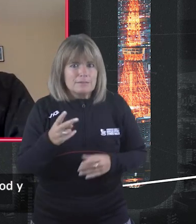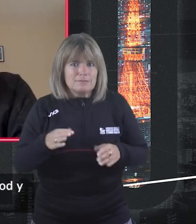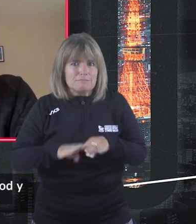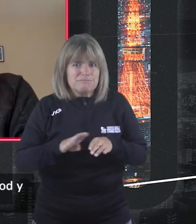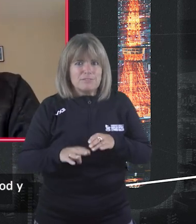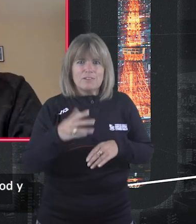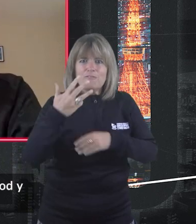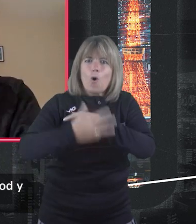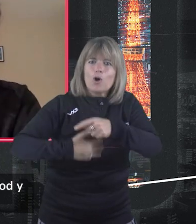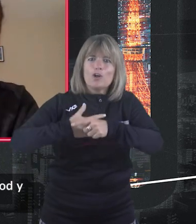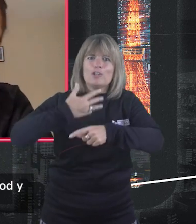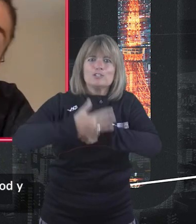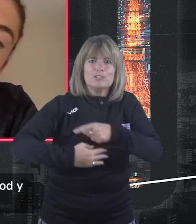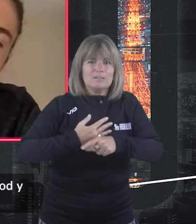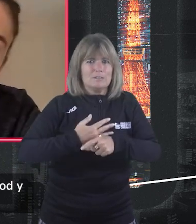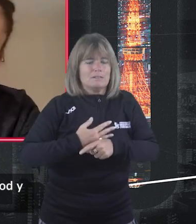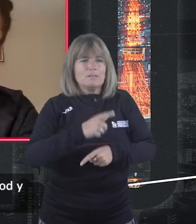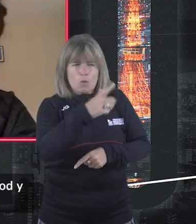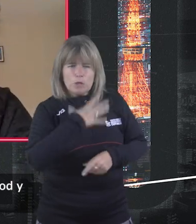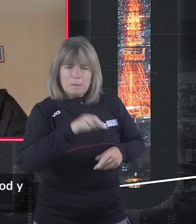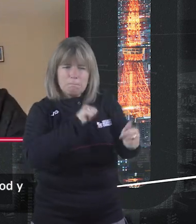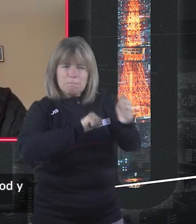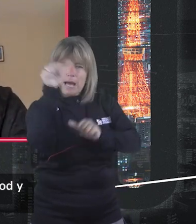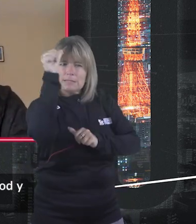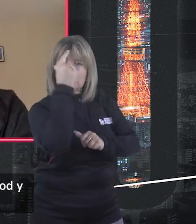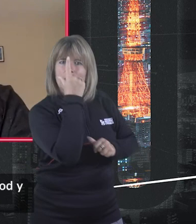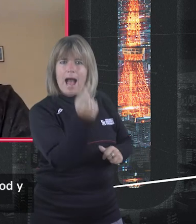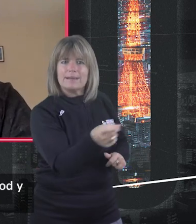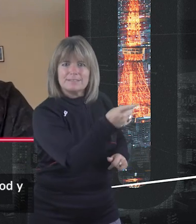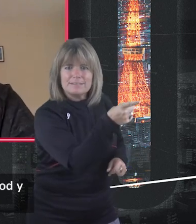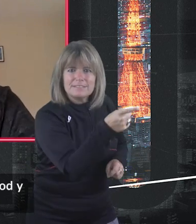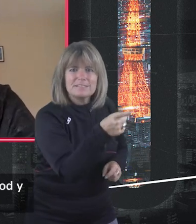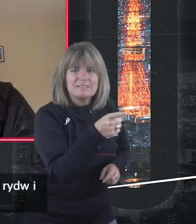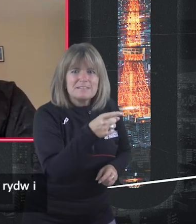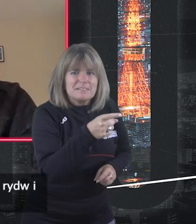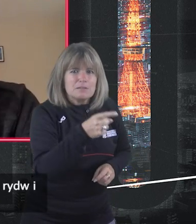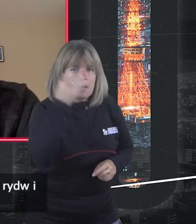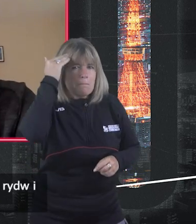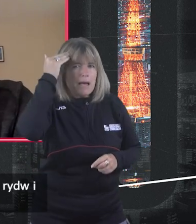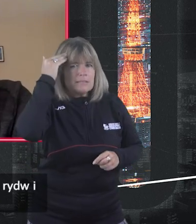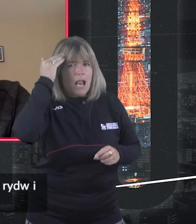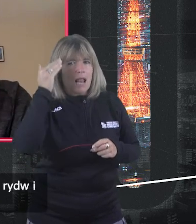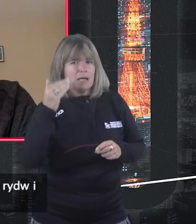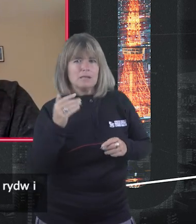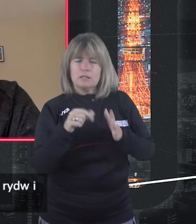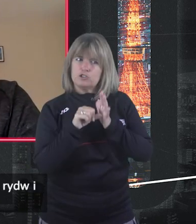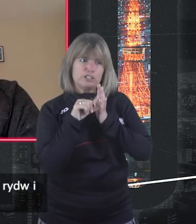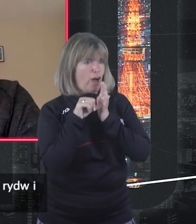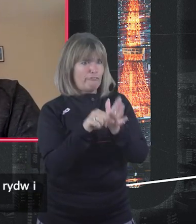you possibly can. Yeah. And that mental side has been incredibly tough. But when you do get on that